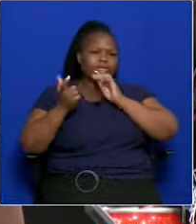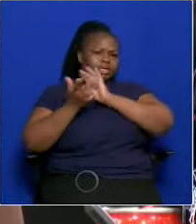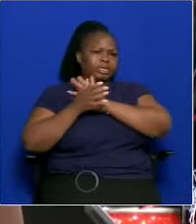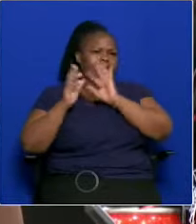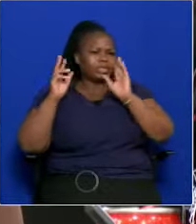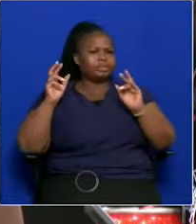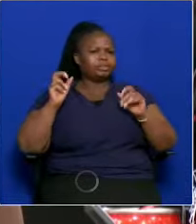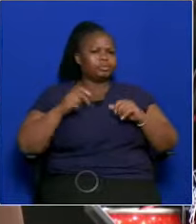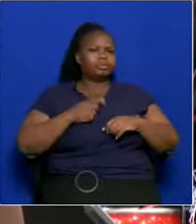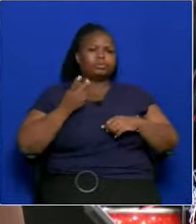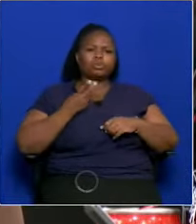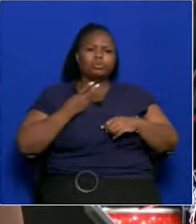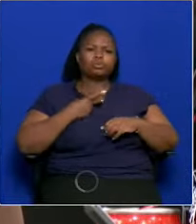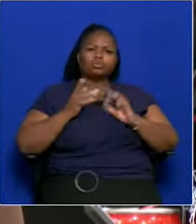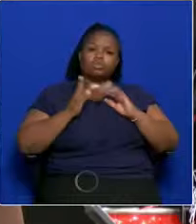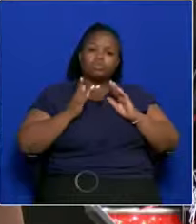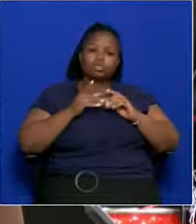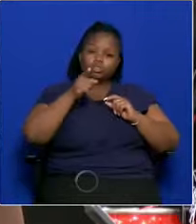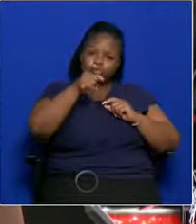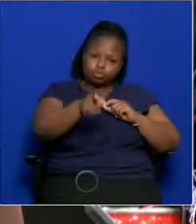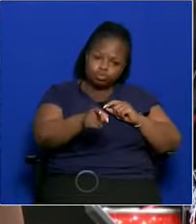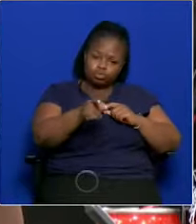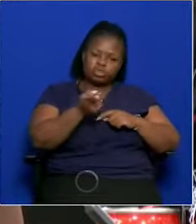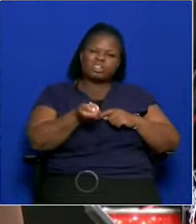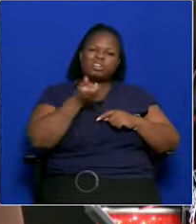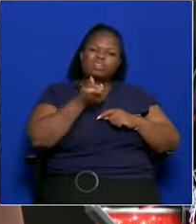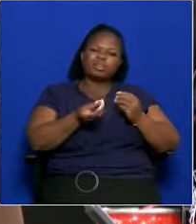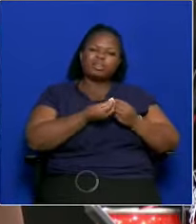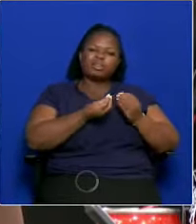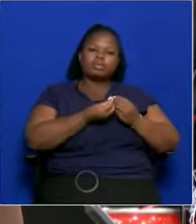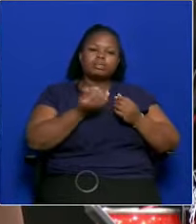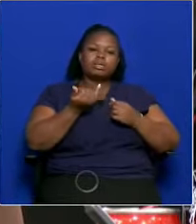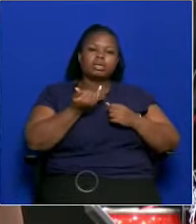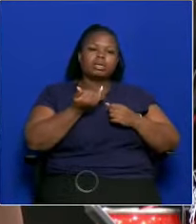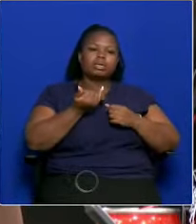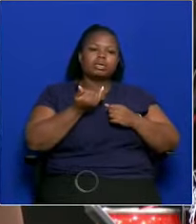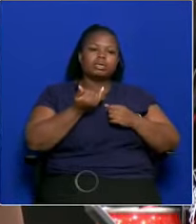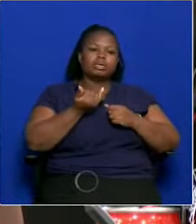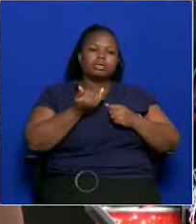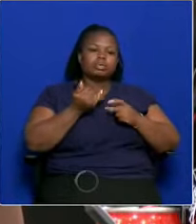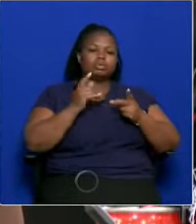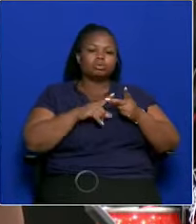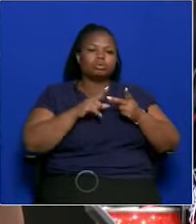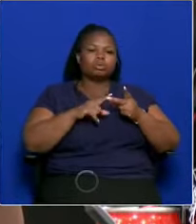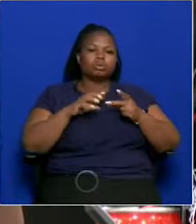you on a small issue like criminuria related to Musa Kaula.